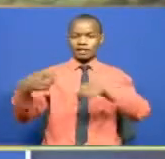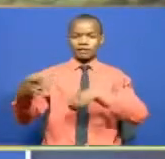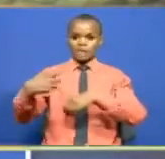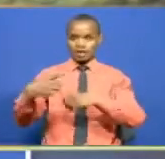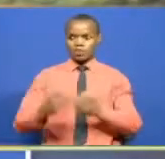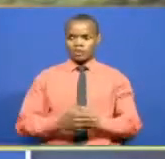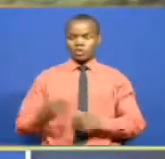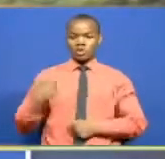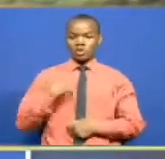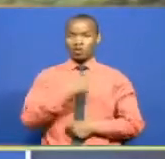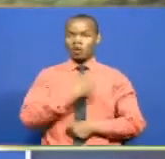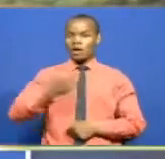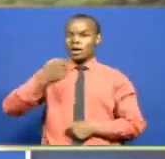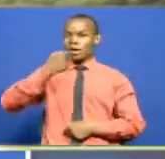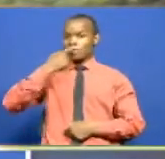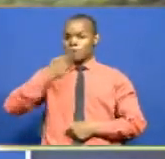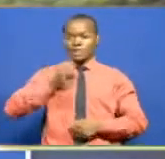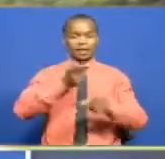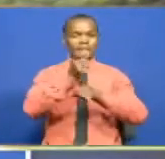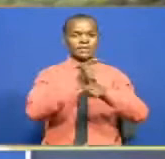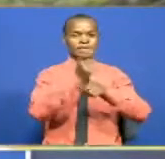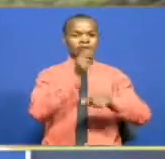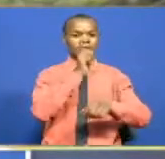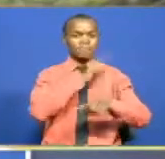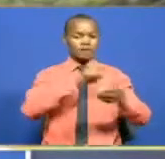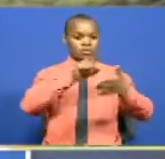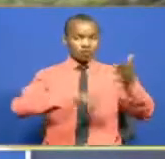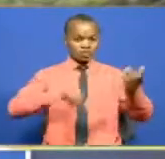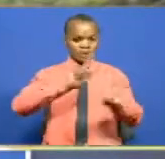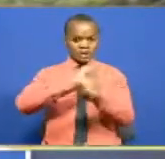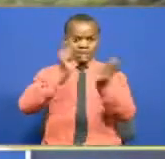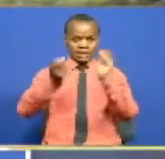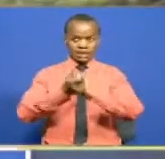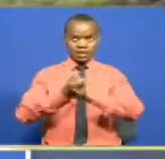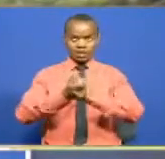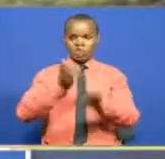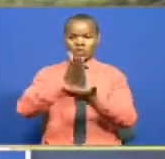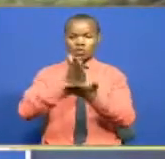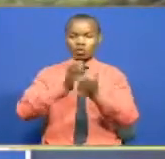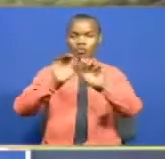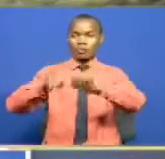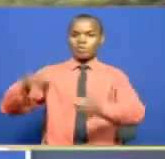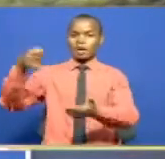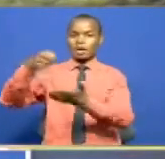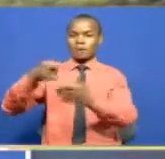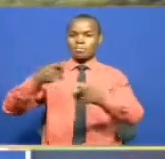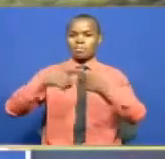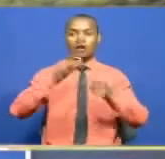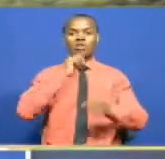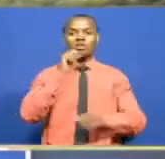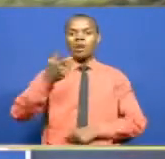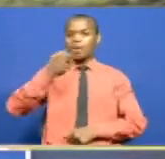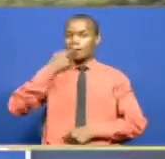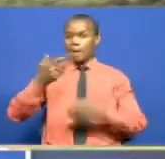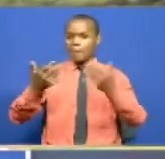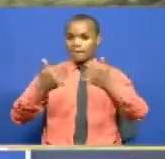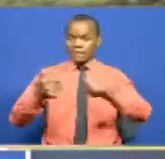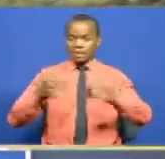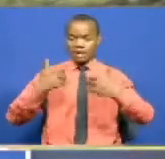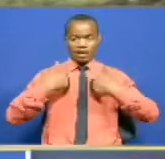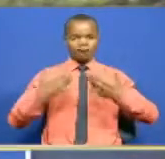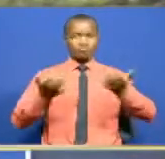as referees, we have been trained on the latest changes. We are going to implement it in a game, but it's not the referees playing. It is the